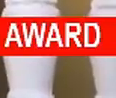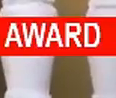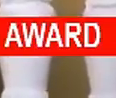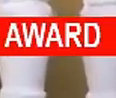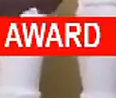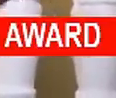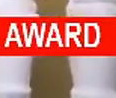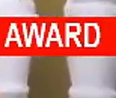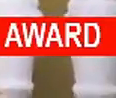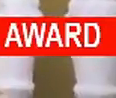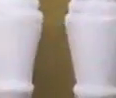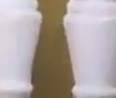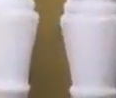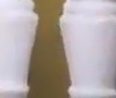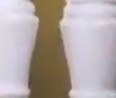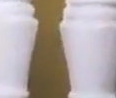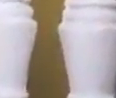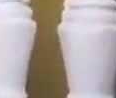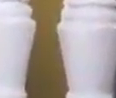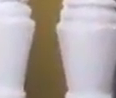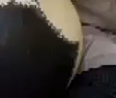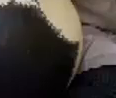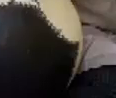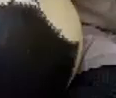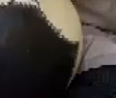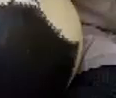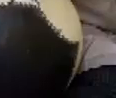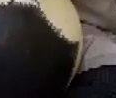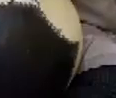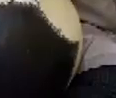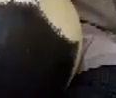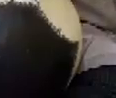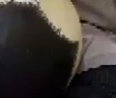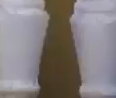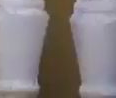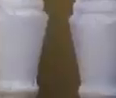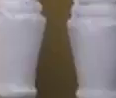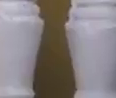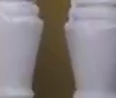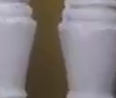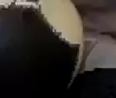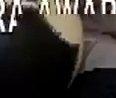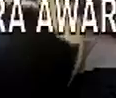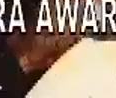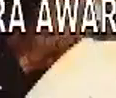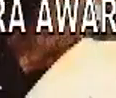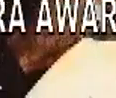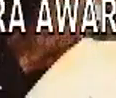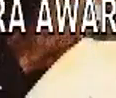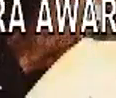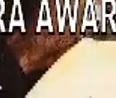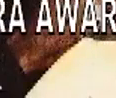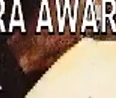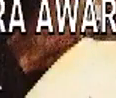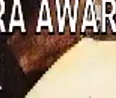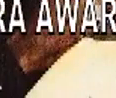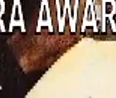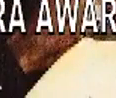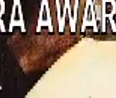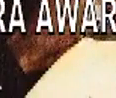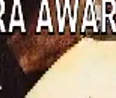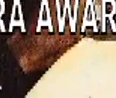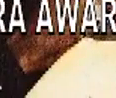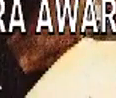kolko sila koto wakata sate koto Prince Kuyate le mamanta nan entertainment wala be mbake la semega jane wori ka ko me kora